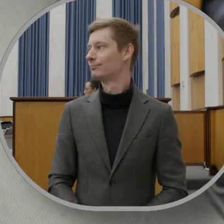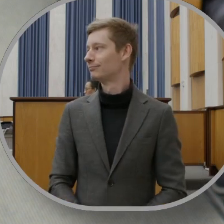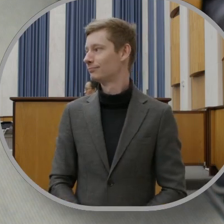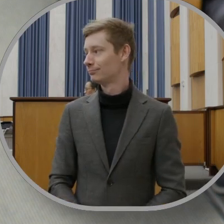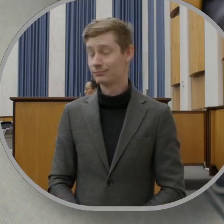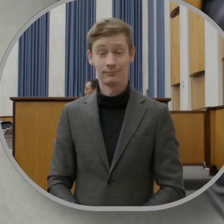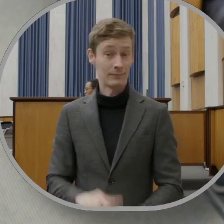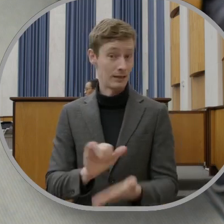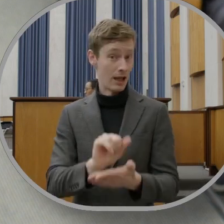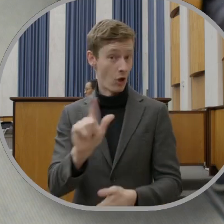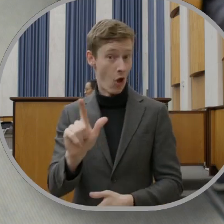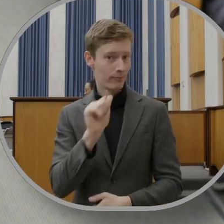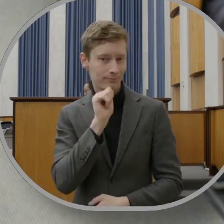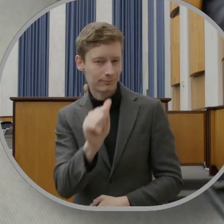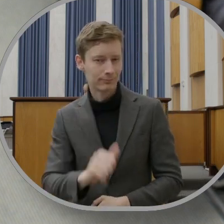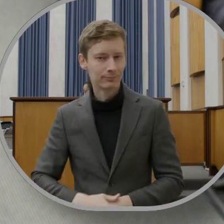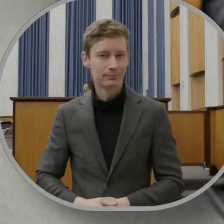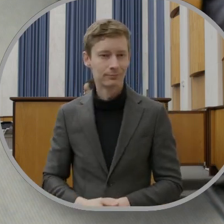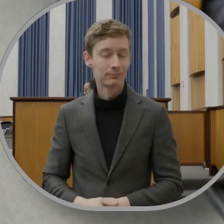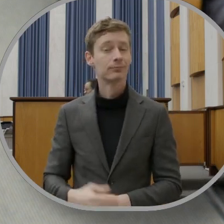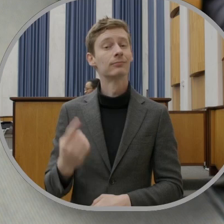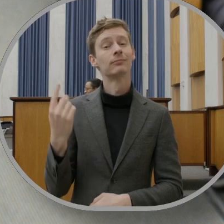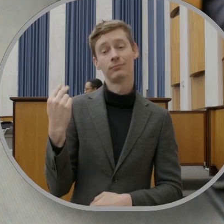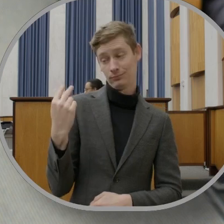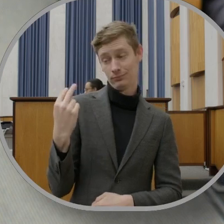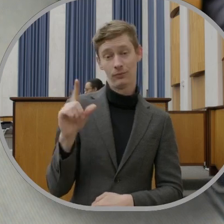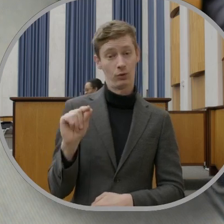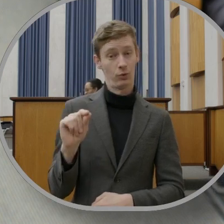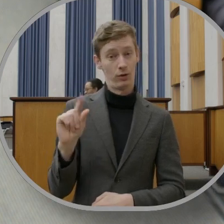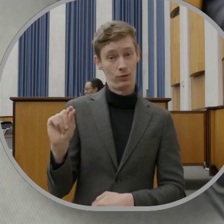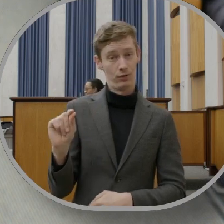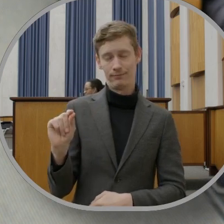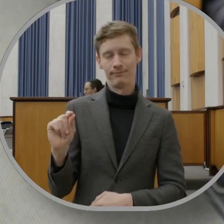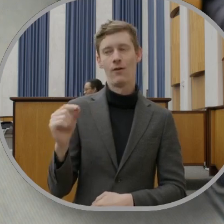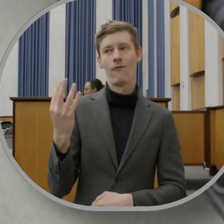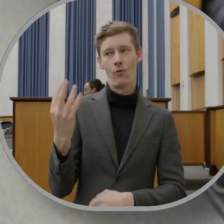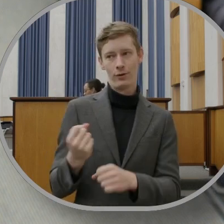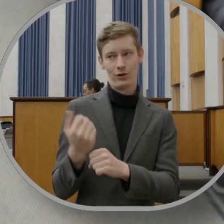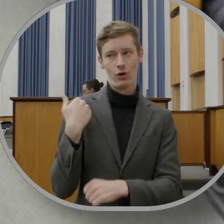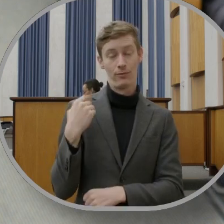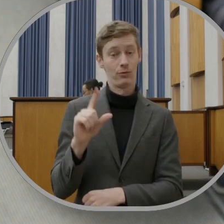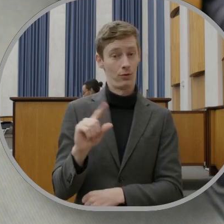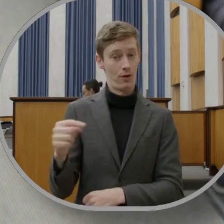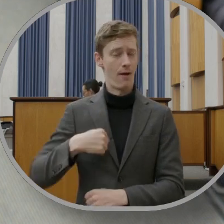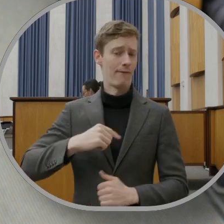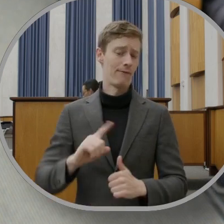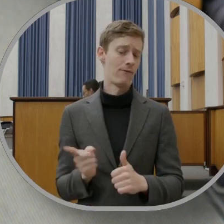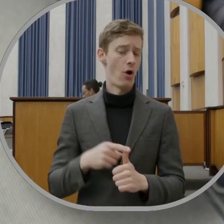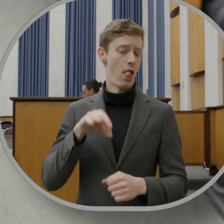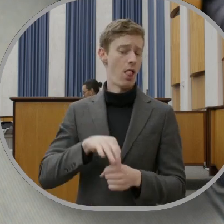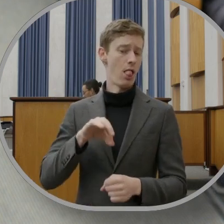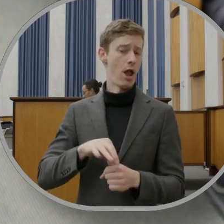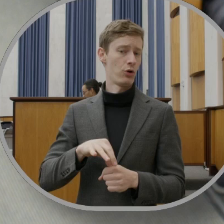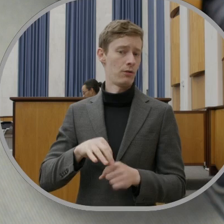And that's not all. In 2020, I was publicly the first local elected official to advocate